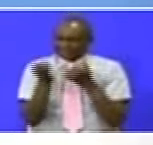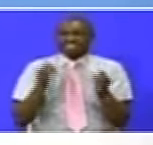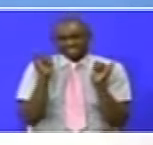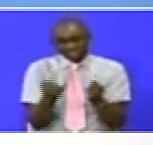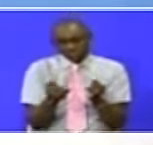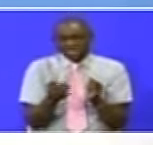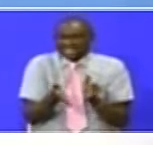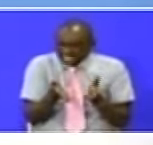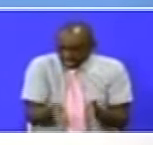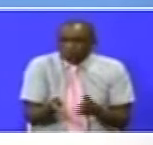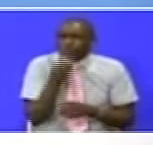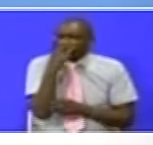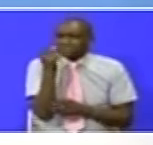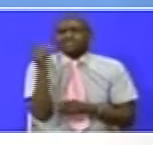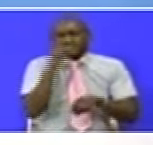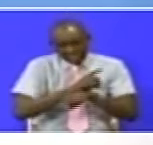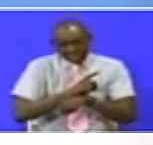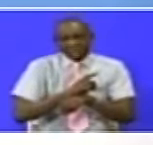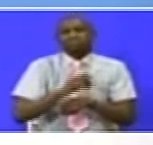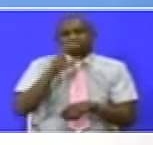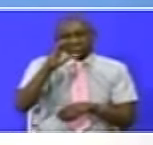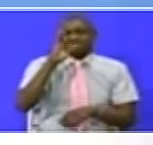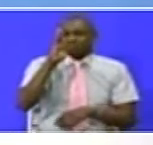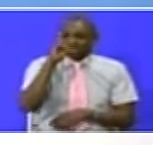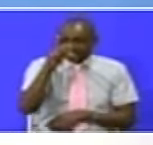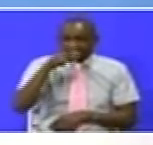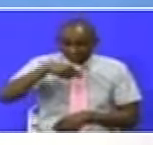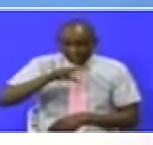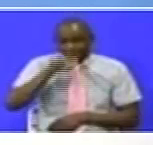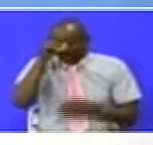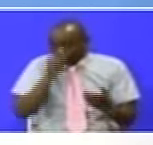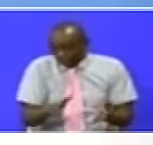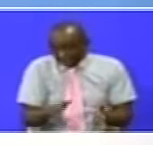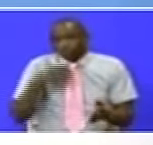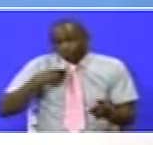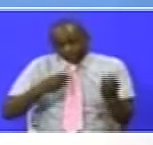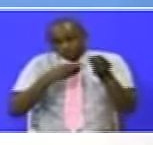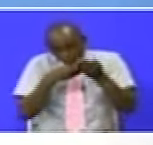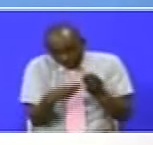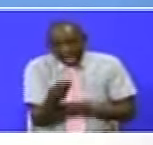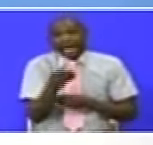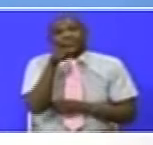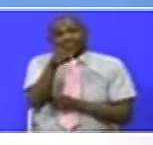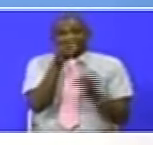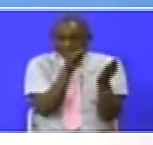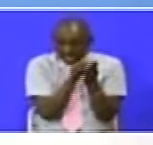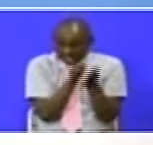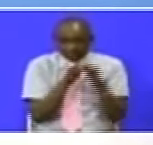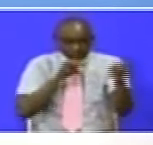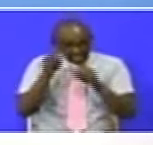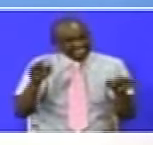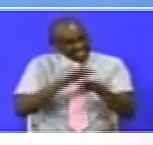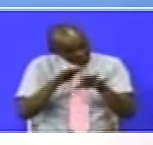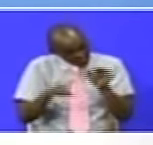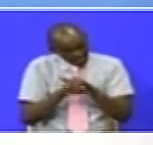Now, in a record 20 days, the Central Bank of Kenya has been able to find a suitor who's willing and ready to take over the management of